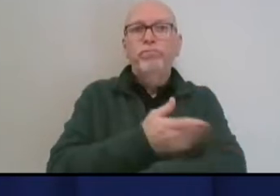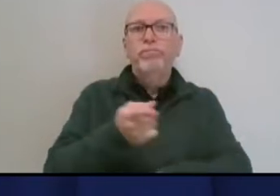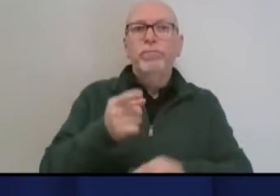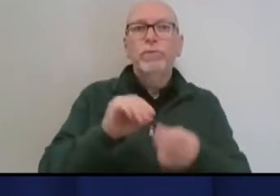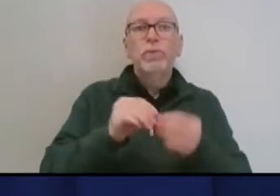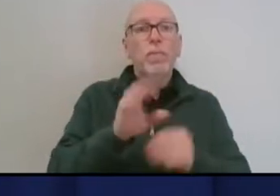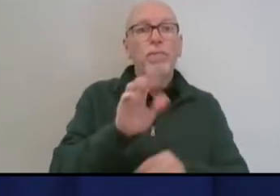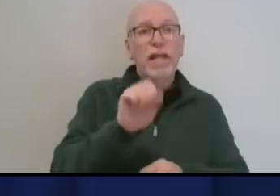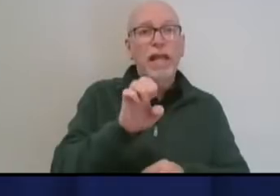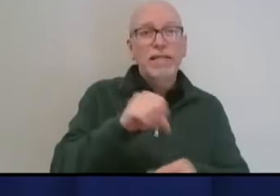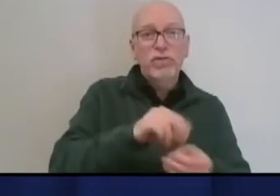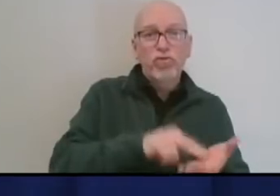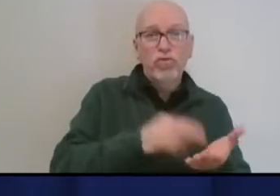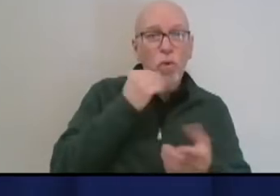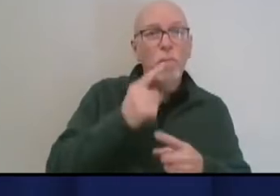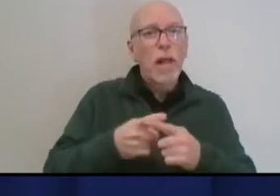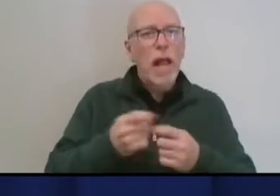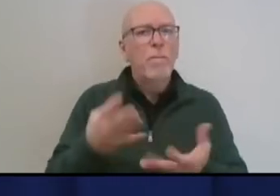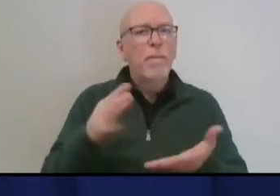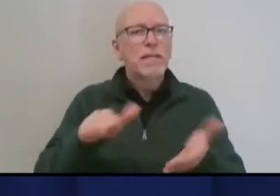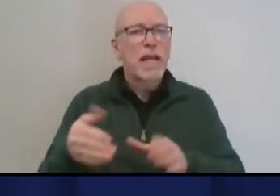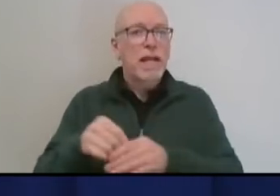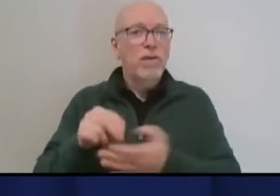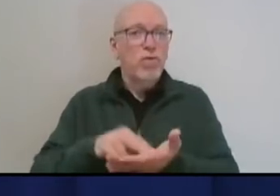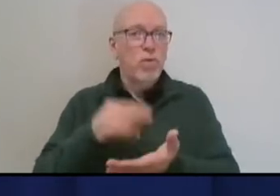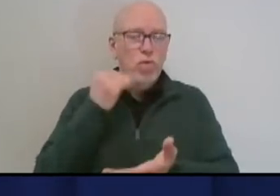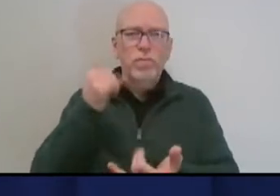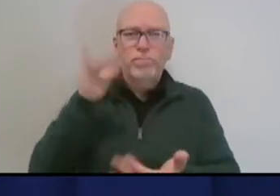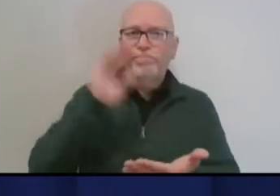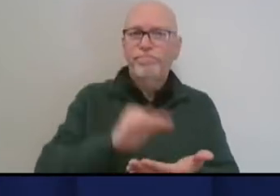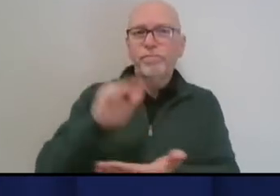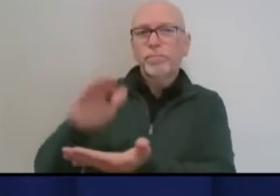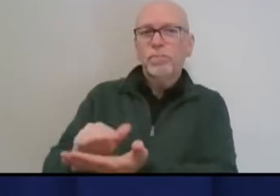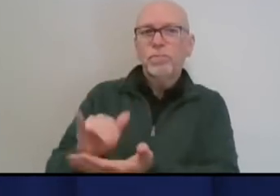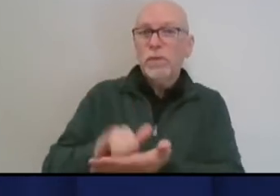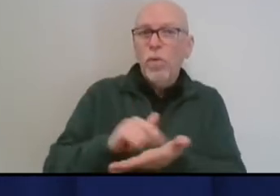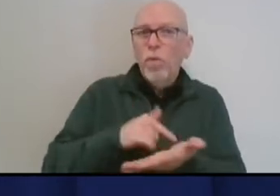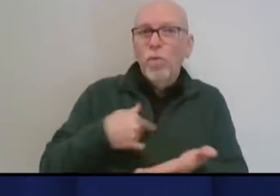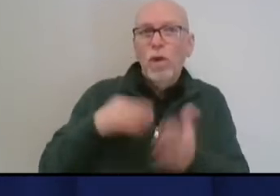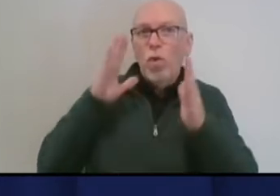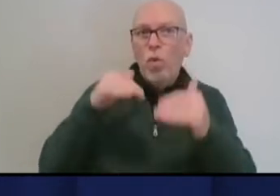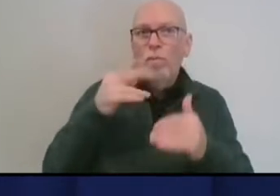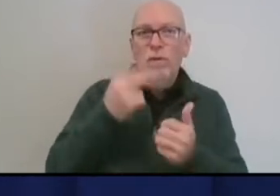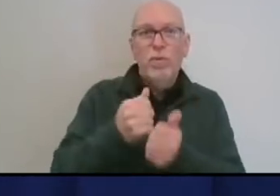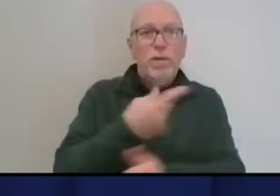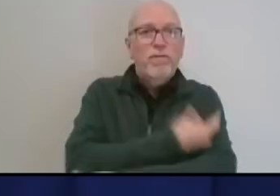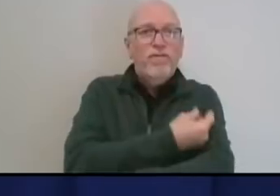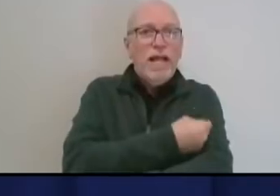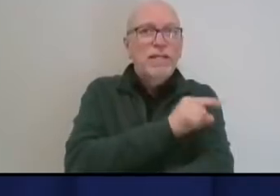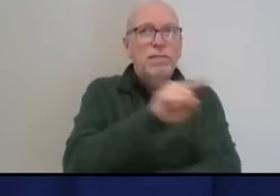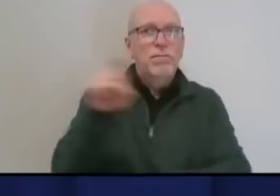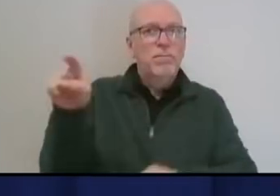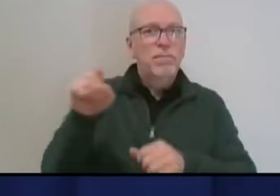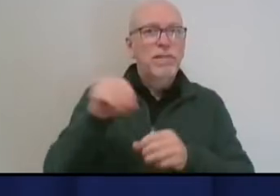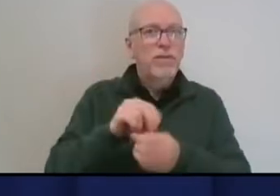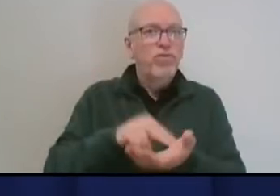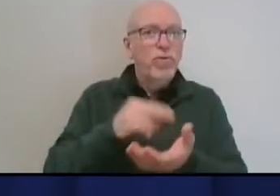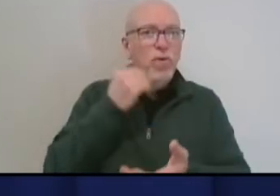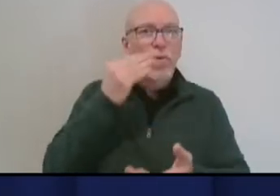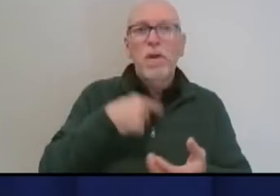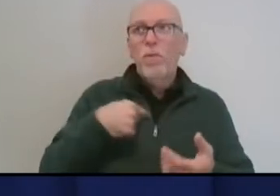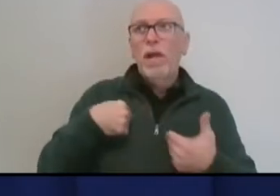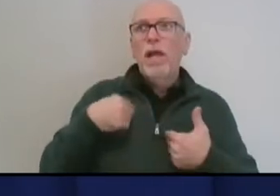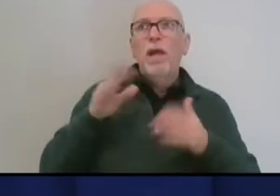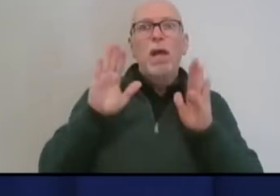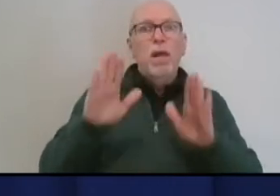cases, but numbers of deaths, which is exactly what we hope to see with vaccinating our individuals in long-term care facilities. And we had an excellent